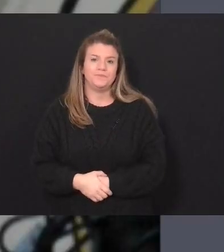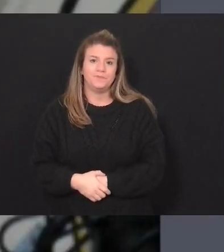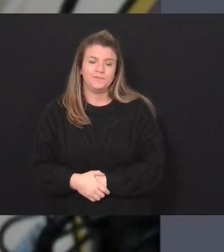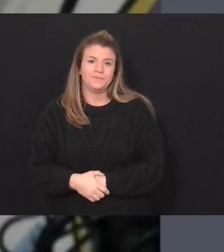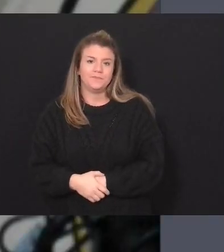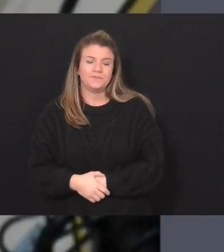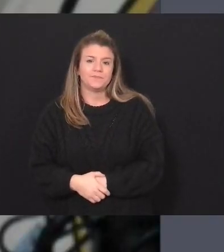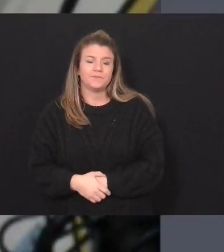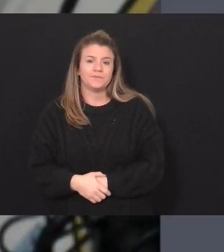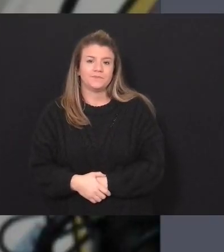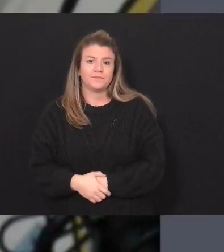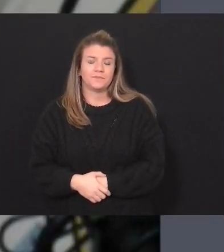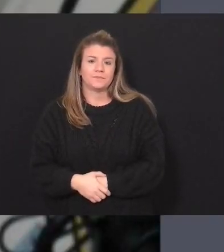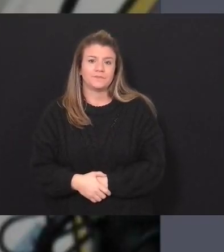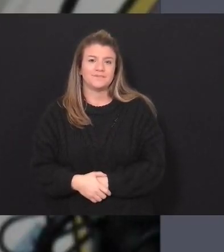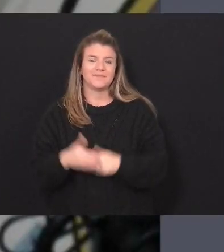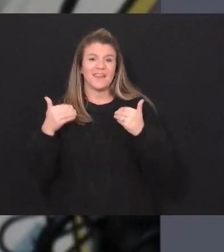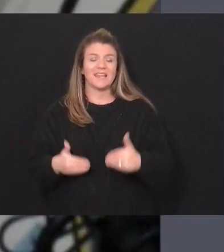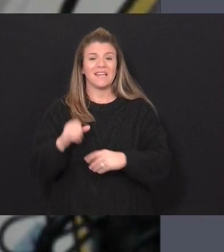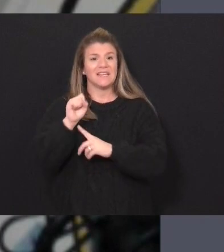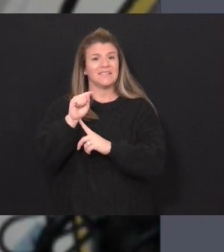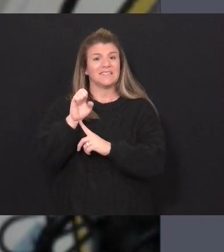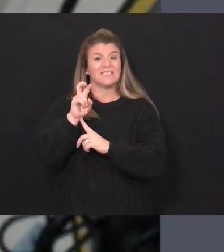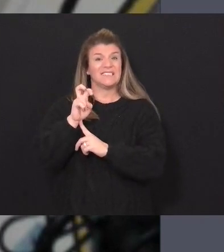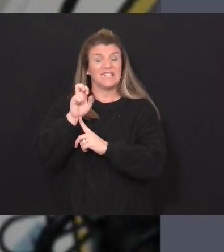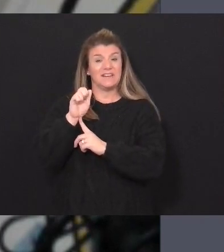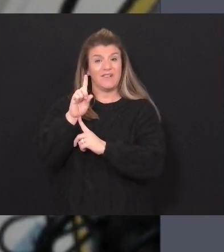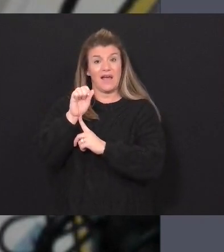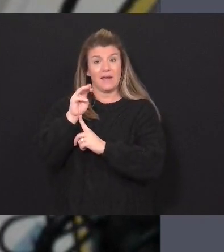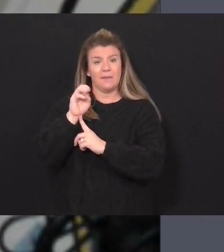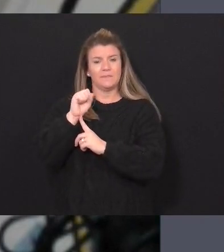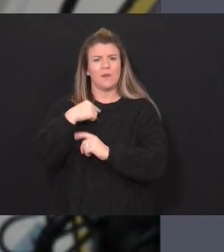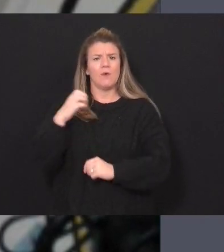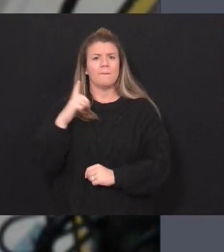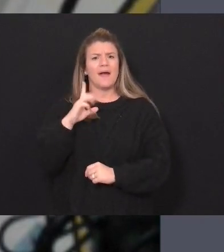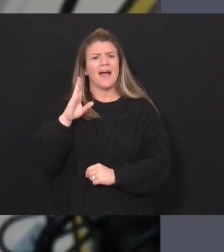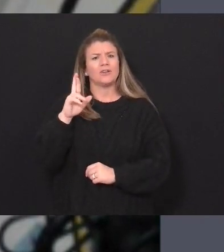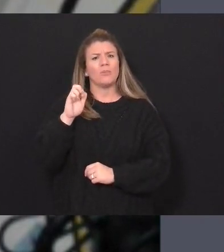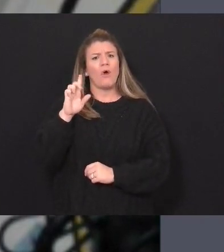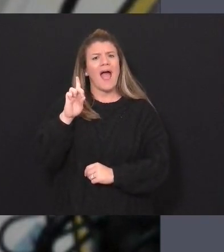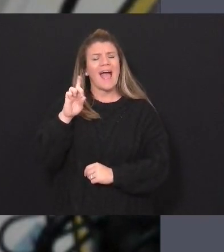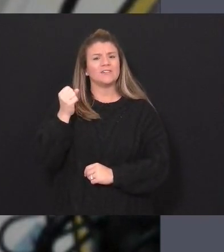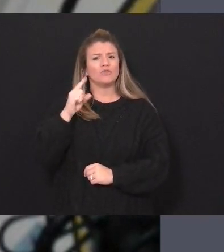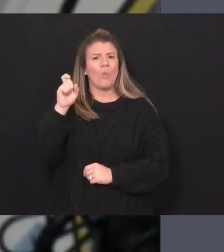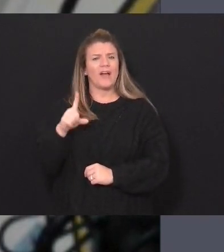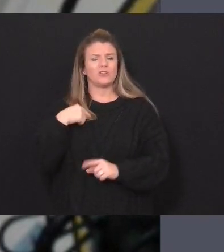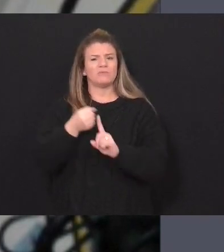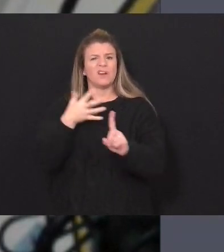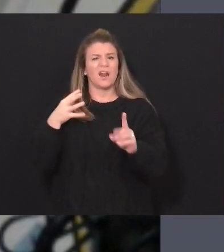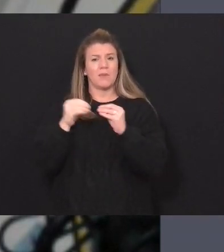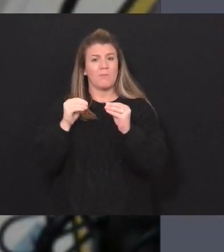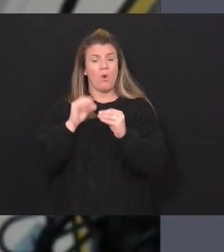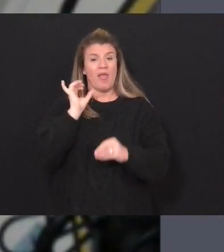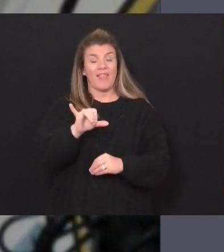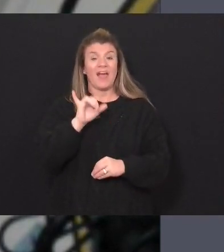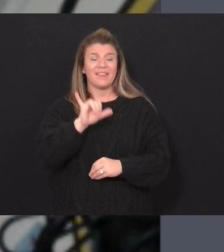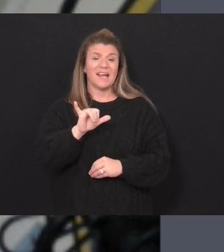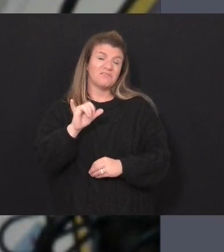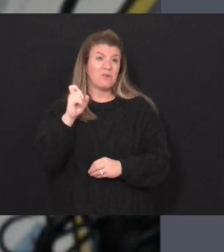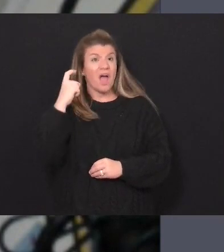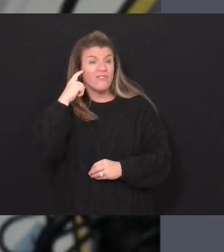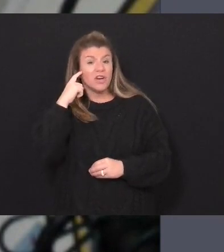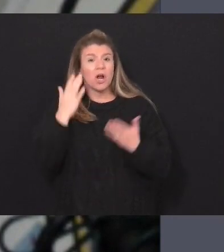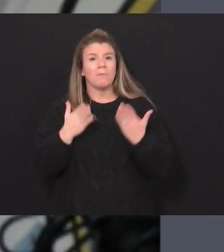Yeah, this is Steve Adams with Ogden Newspapers, and I want to piggyback on Brad McElhinney's question a little bit and drill down a little bit further. So this is either for the governor or